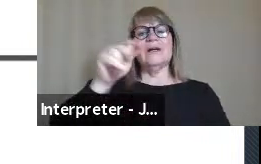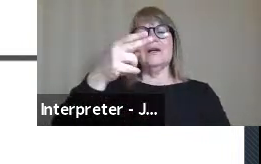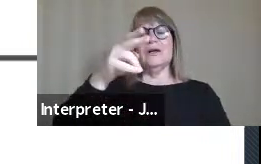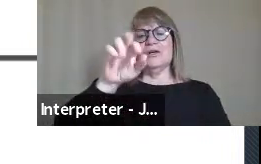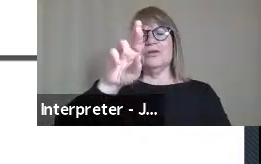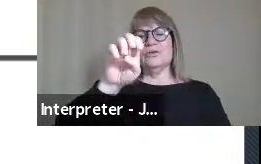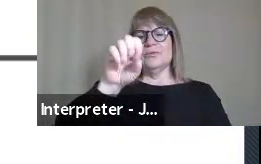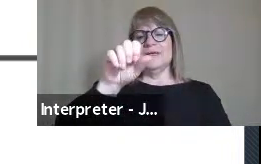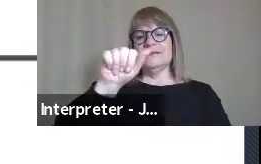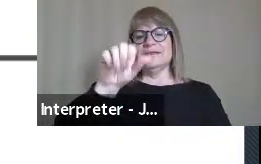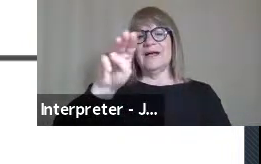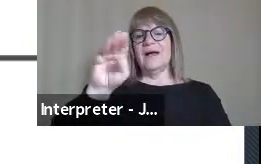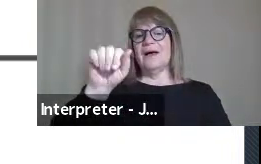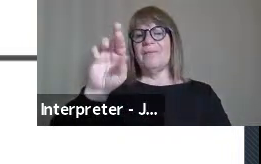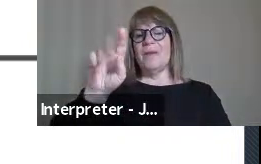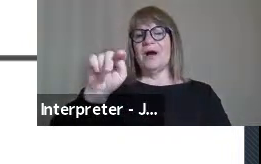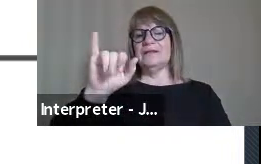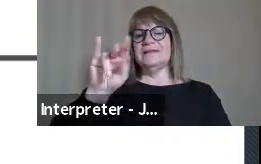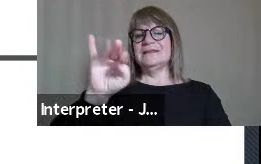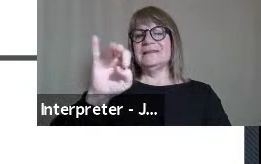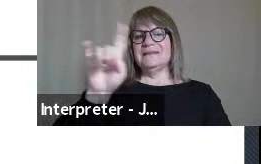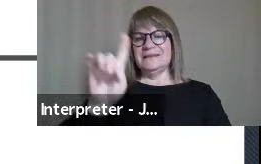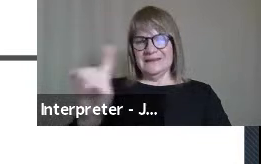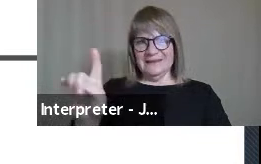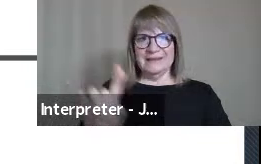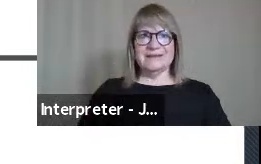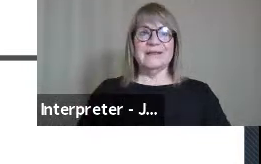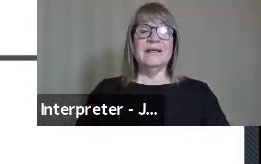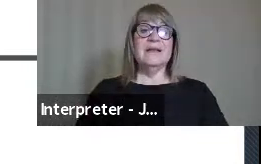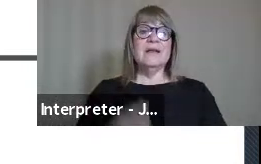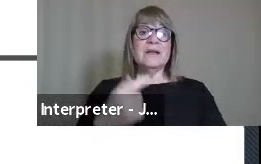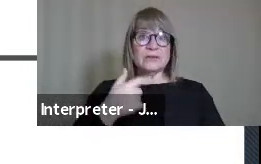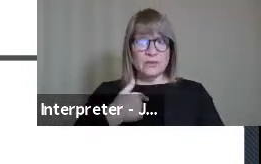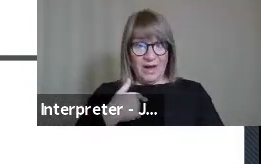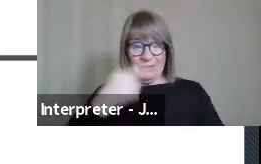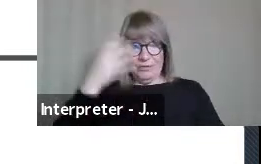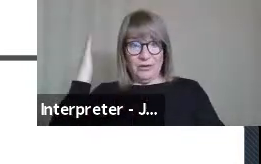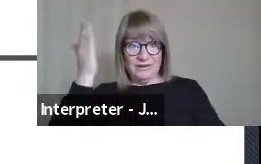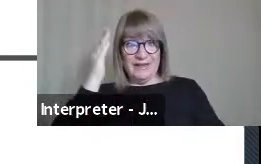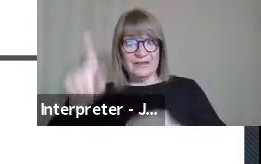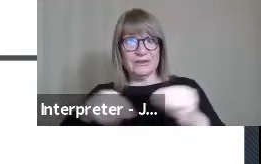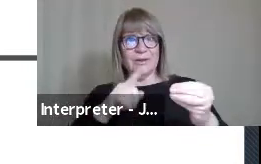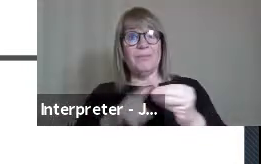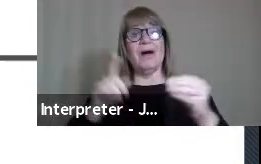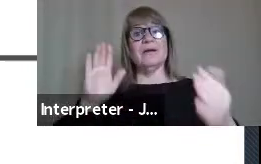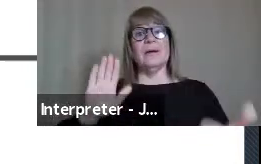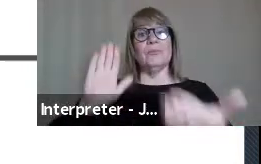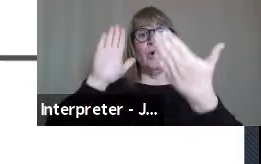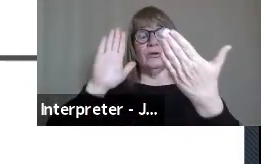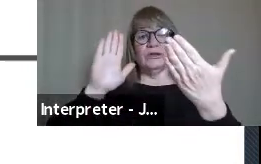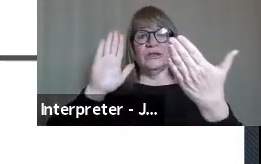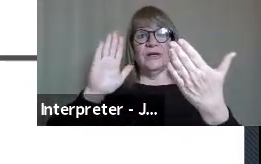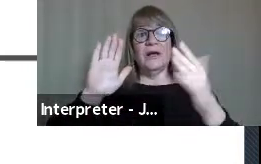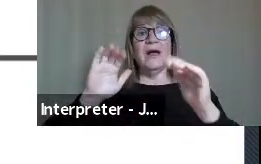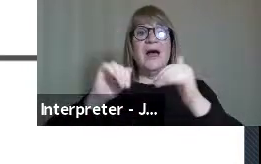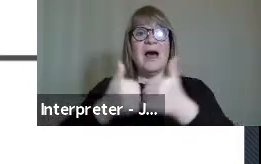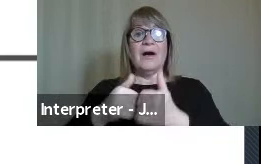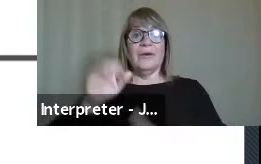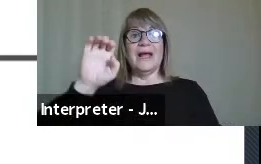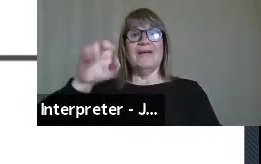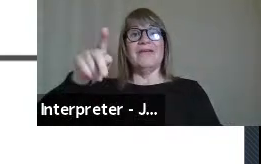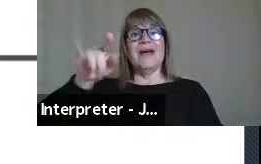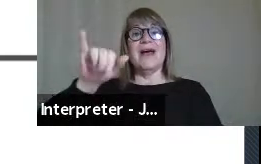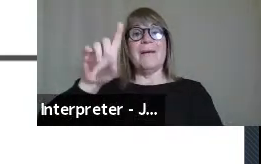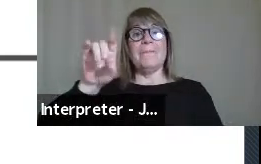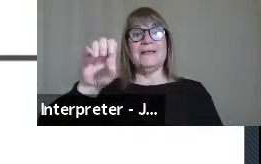to share a bit about the methodological approach that we are continuing to develop and refine as a lab um as